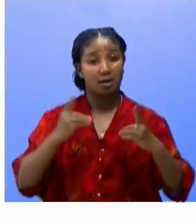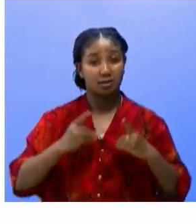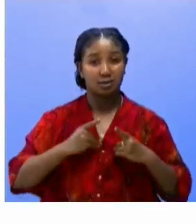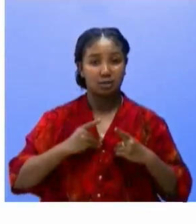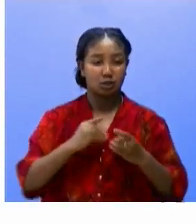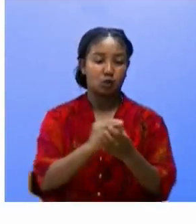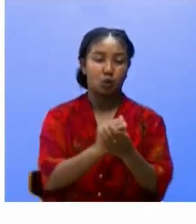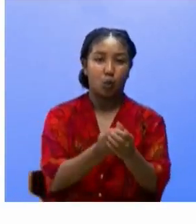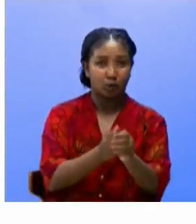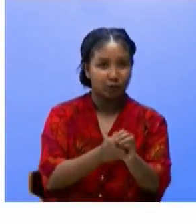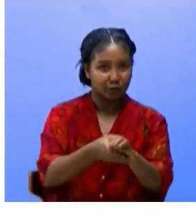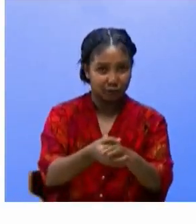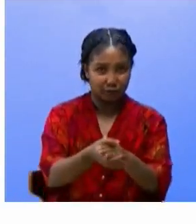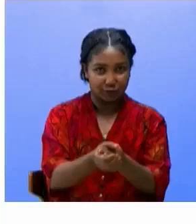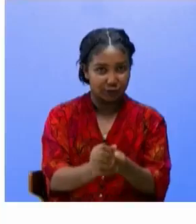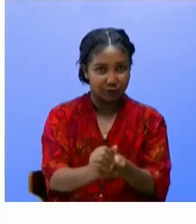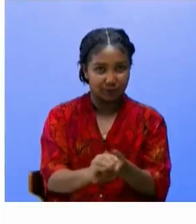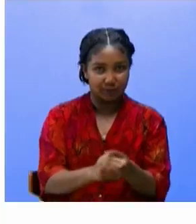washed